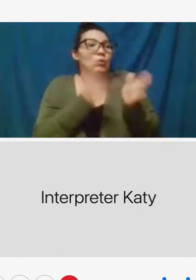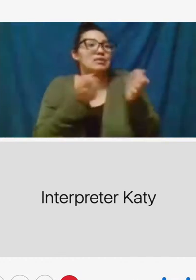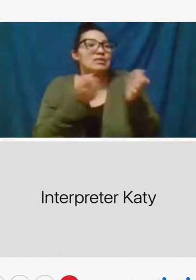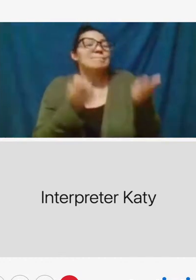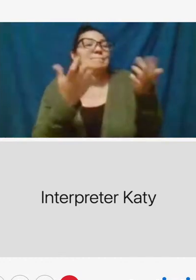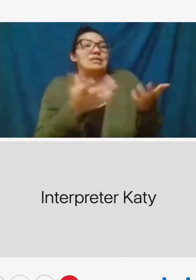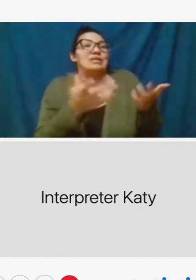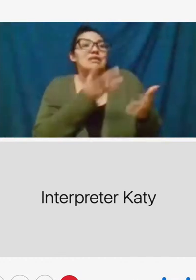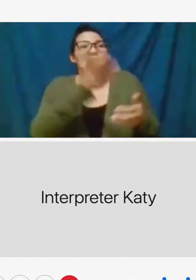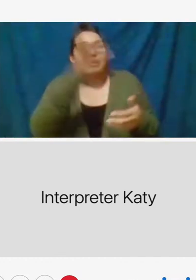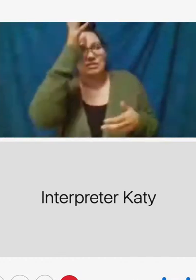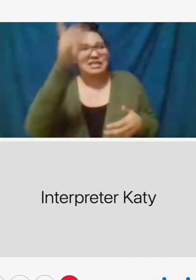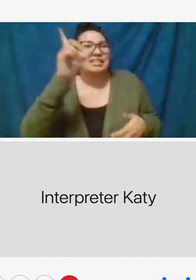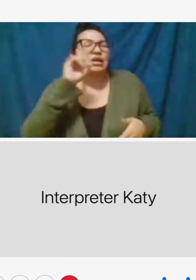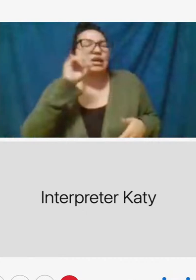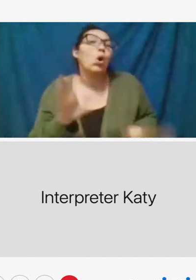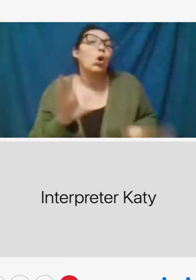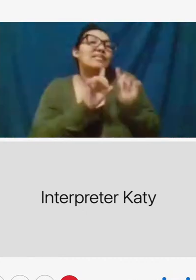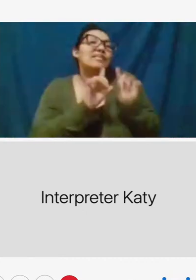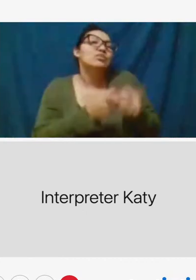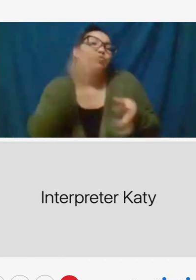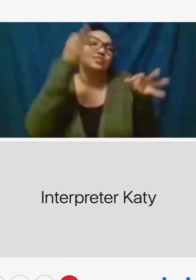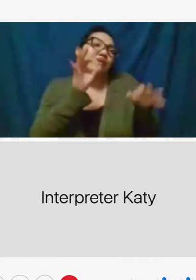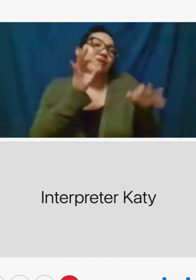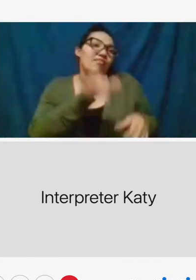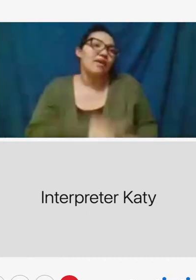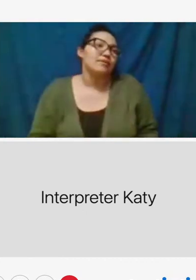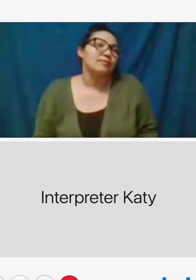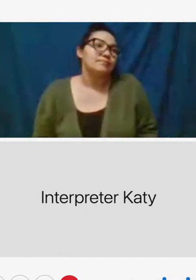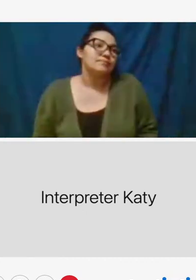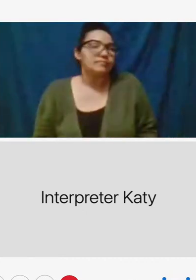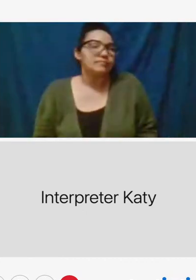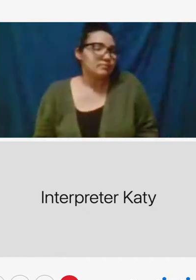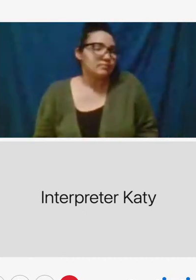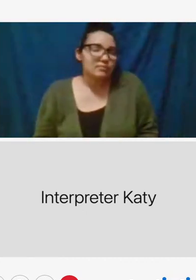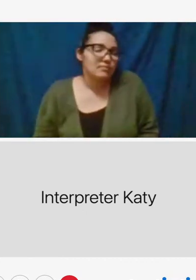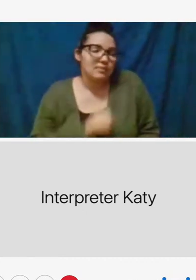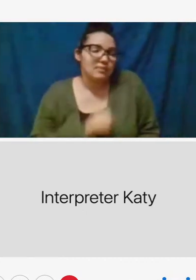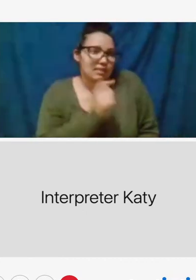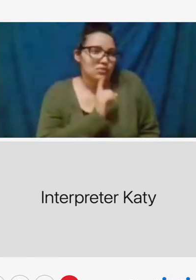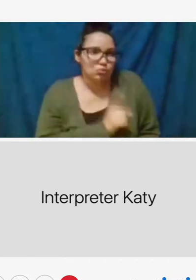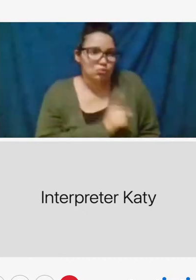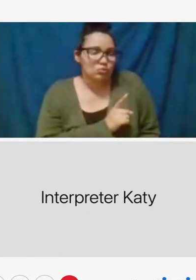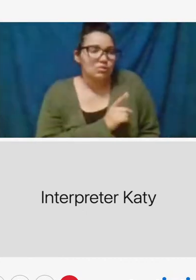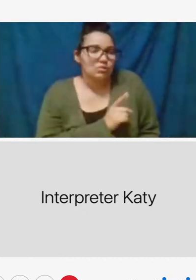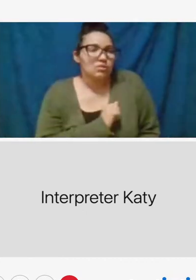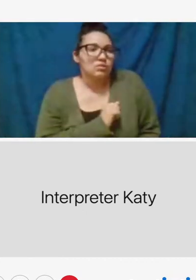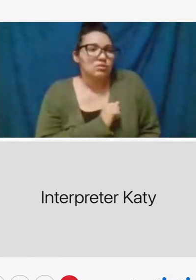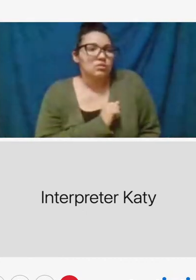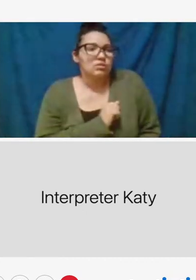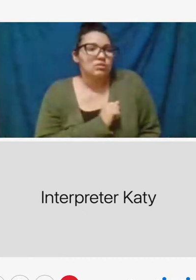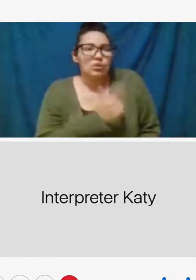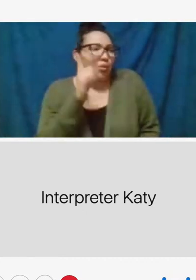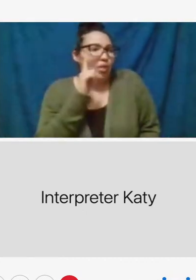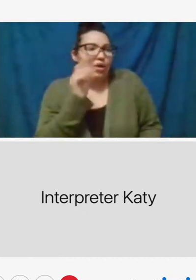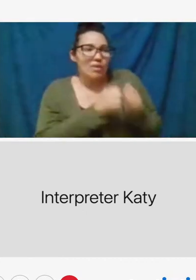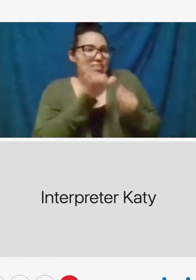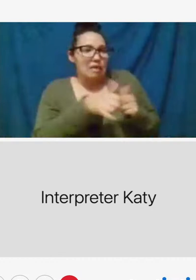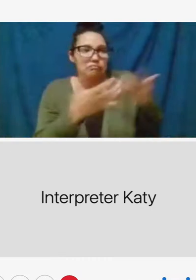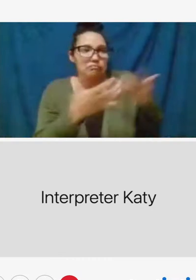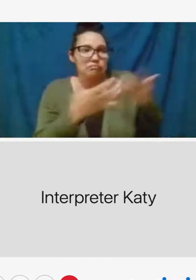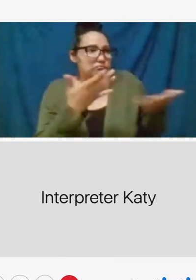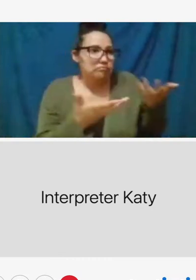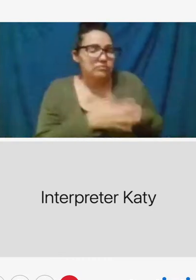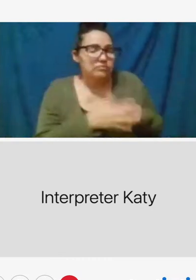making uh you know and which is not what's your thoughts on that we can definitely create a virtual